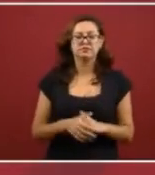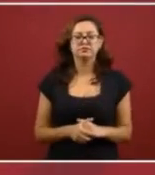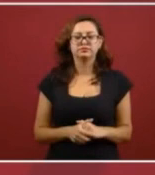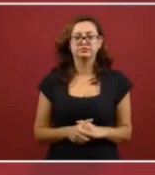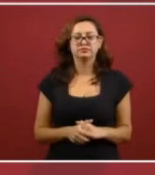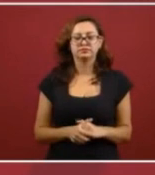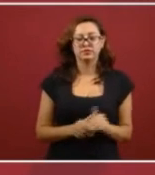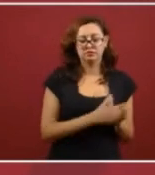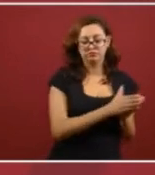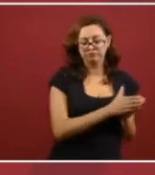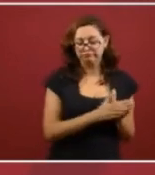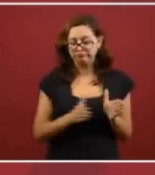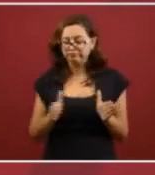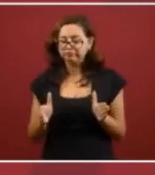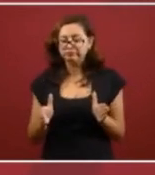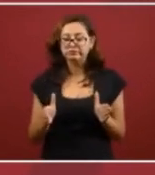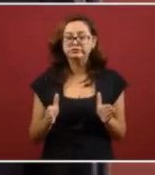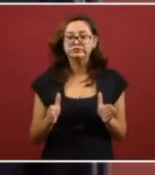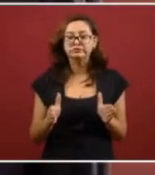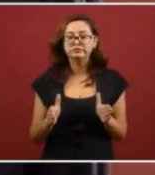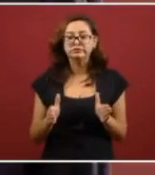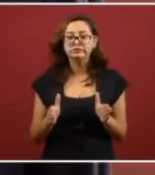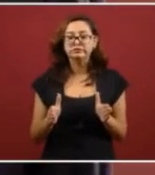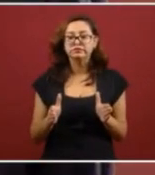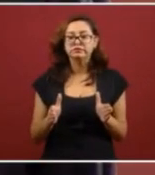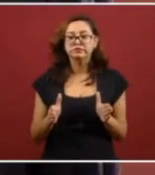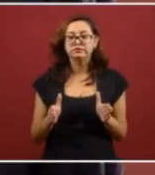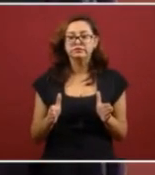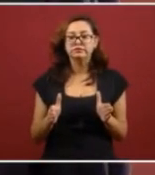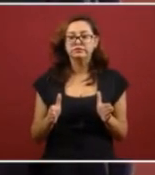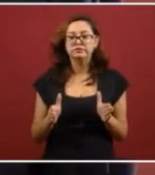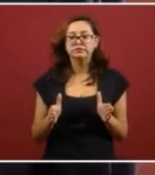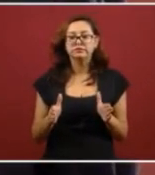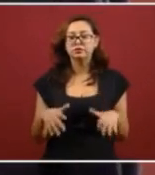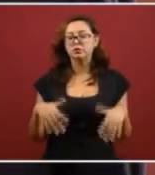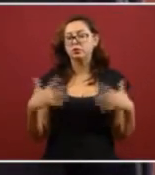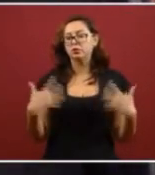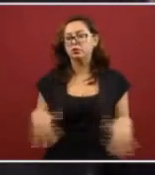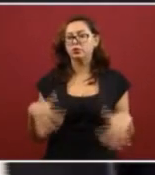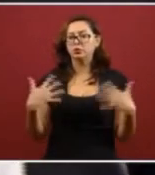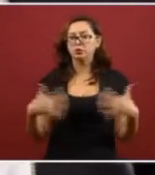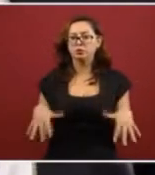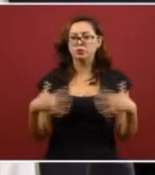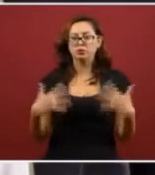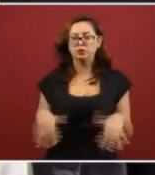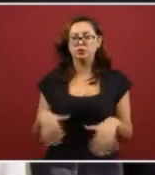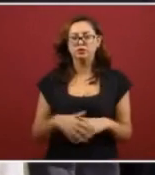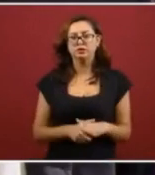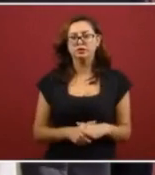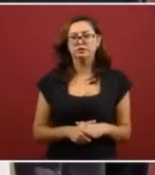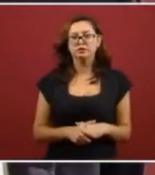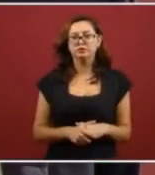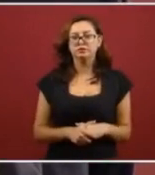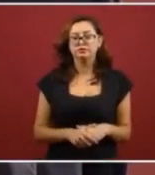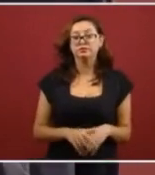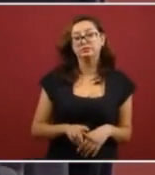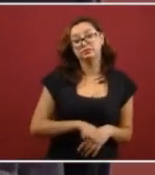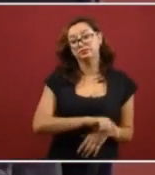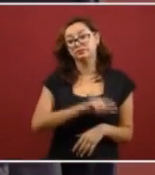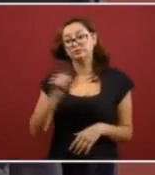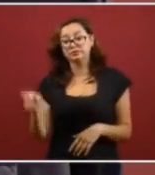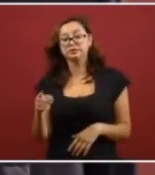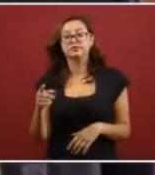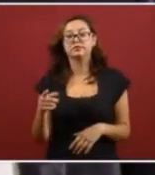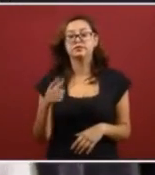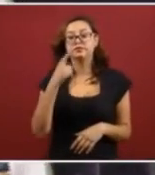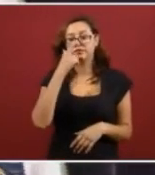En 6 meses. In 6 months. Uno de los mejores gobernadores que ha tenido Tabasco. He was one of the best governors that Tabasco's